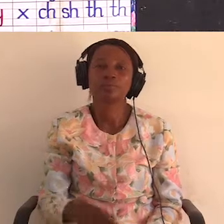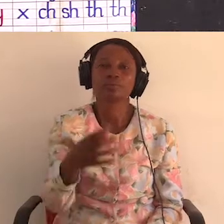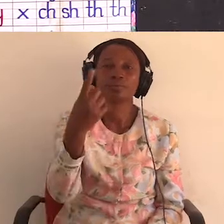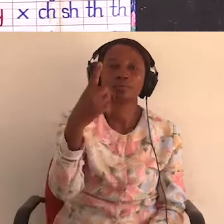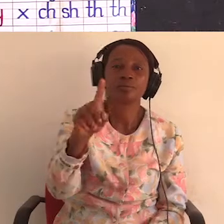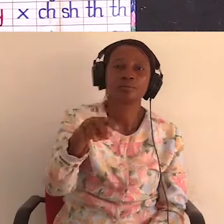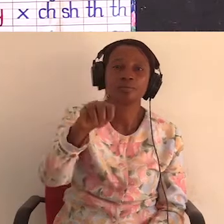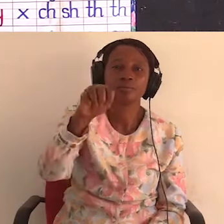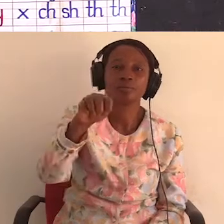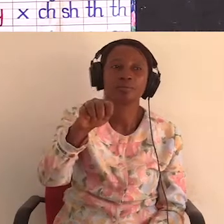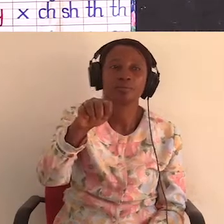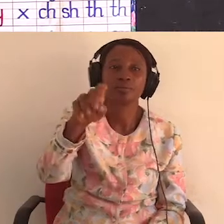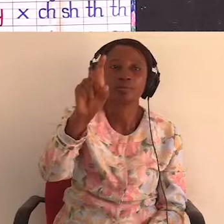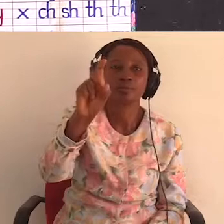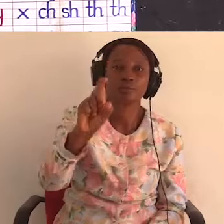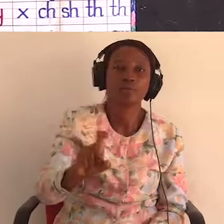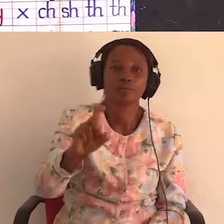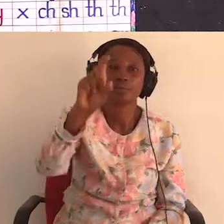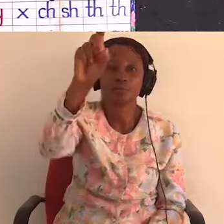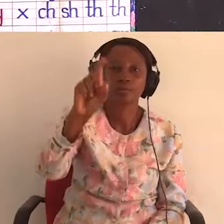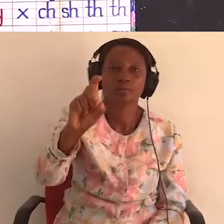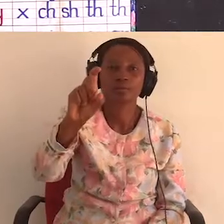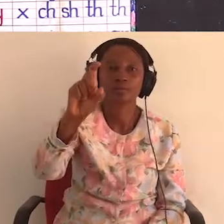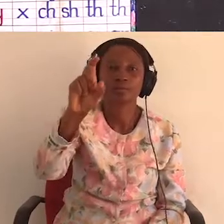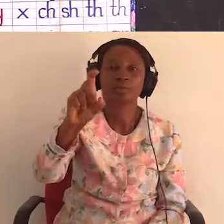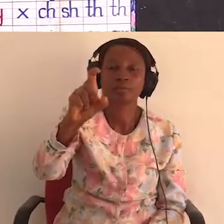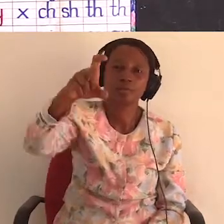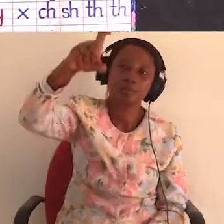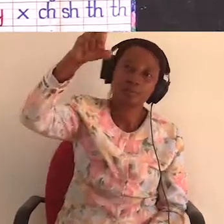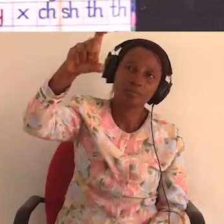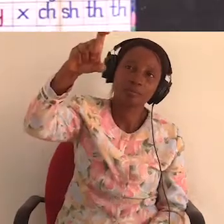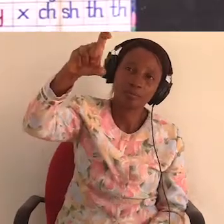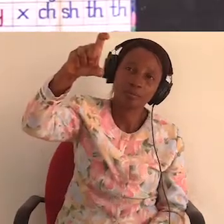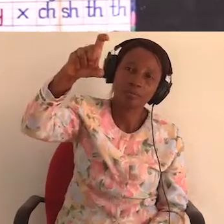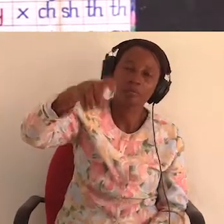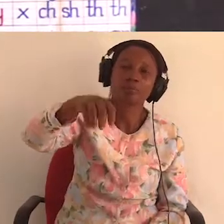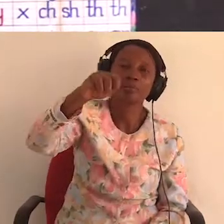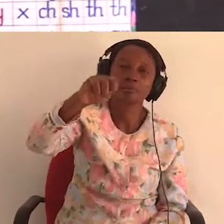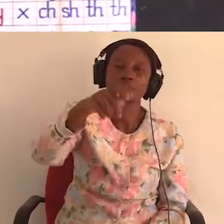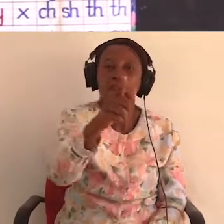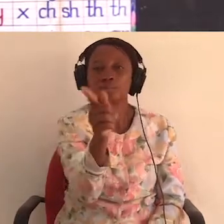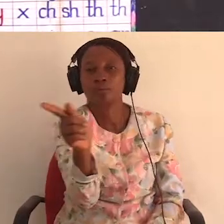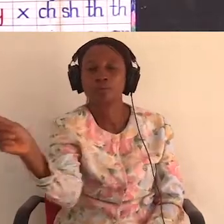What's the initial sound we hear in here? That is egg. Now we move